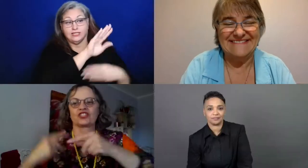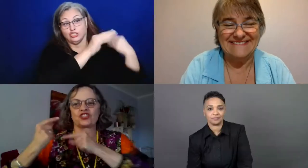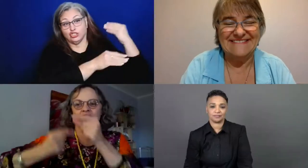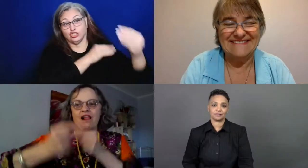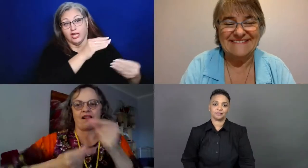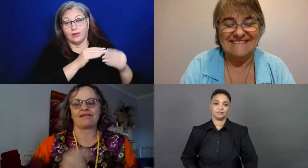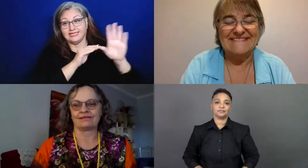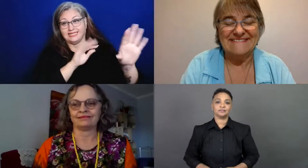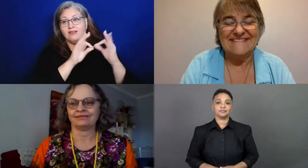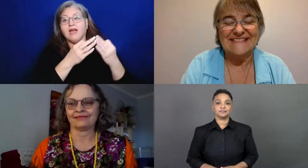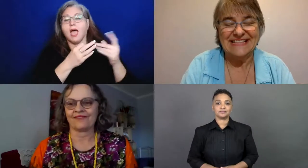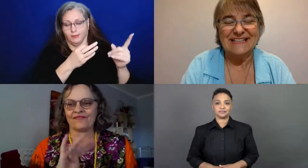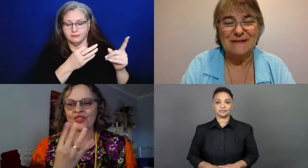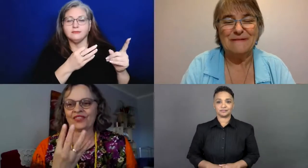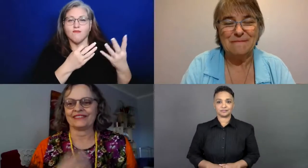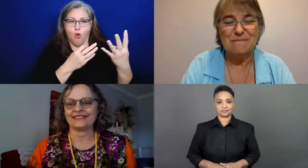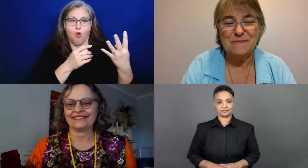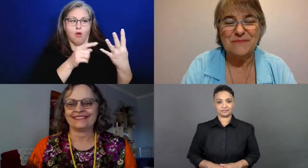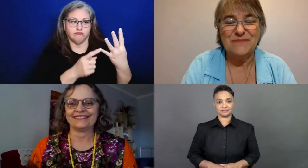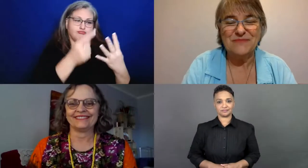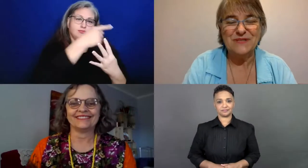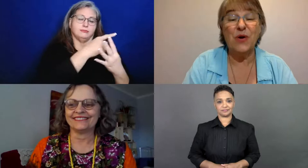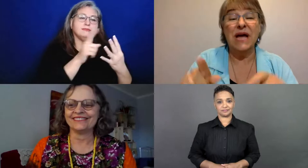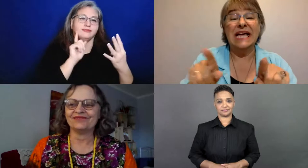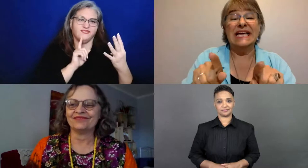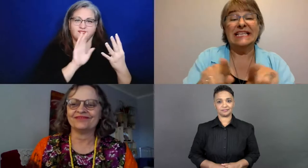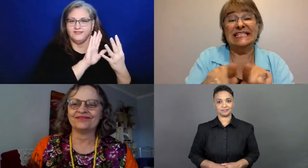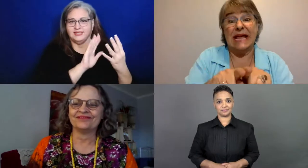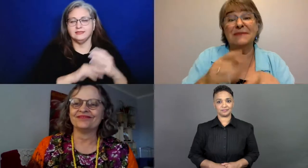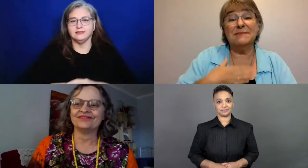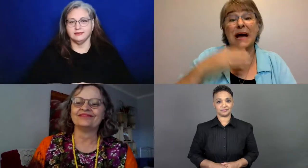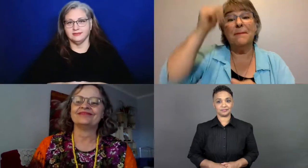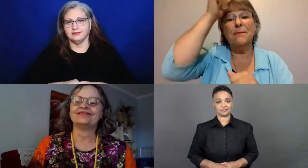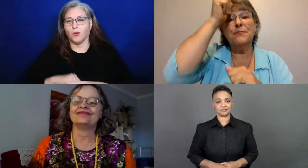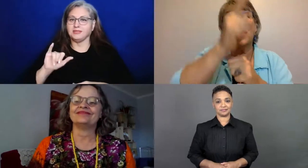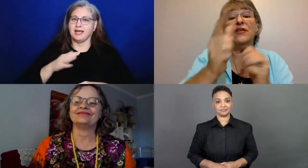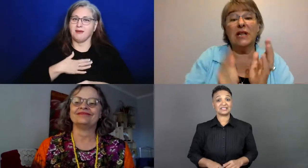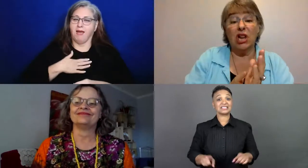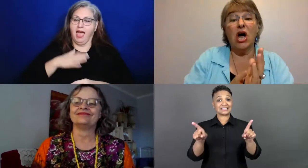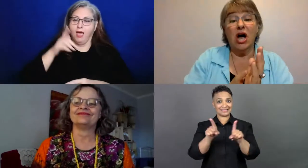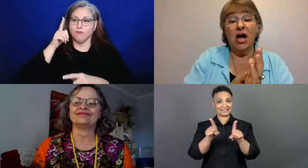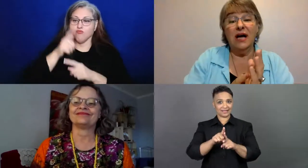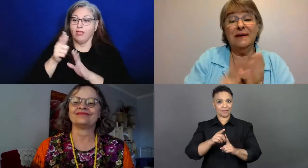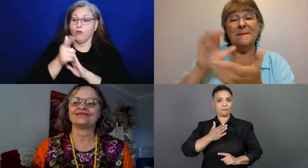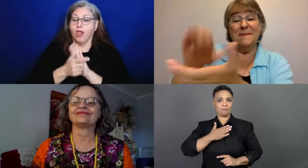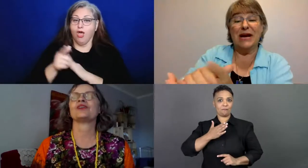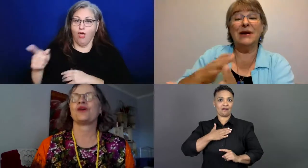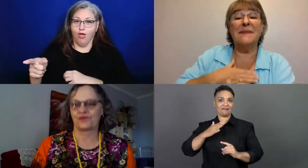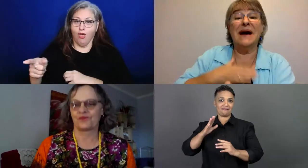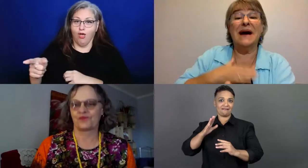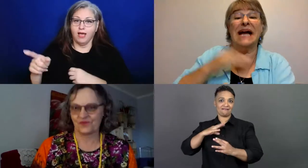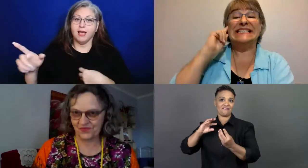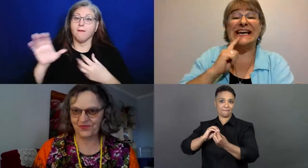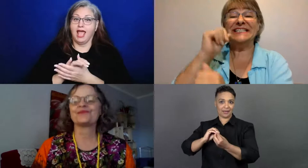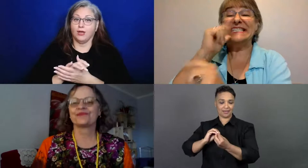from his family, 4 generations actually. So 4. The same as my brother-in-law married